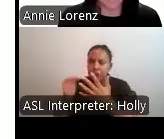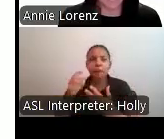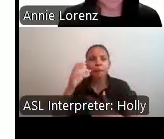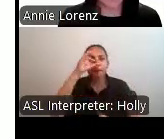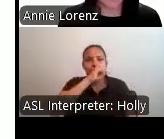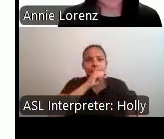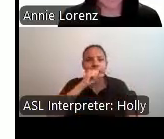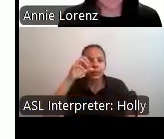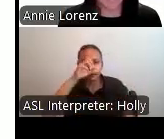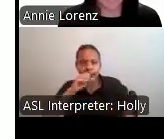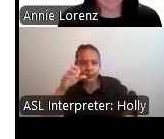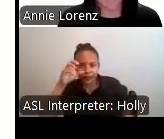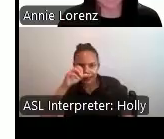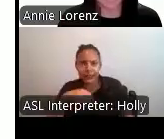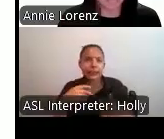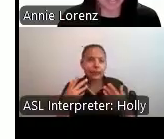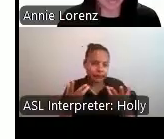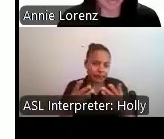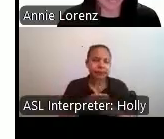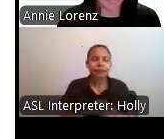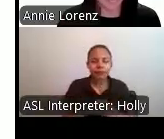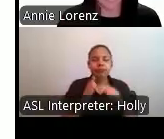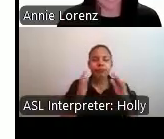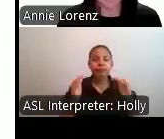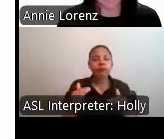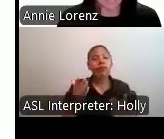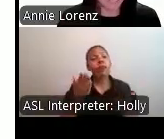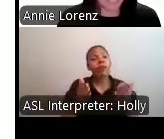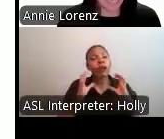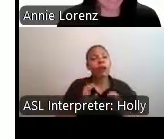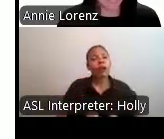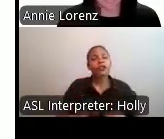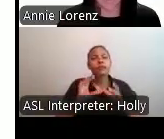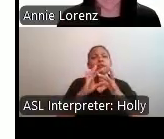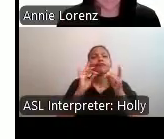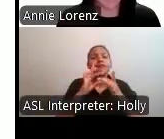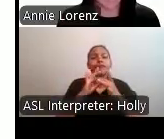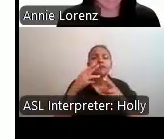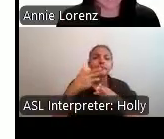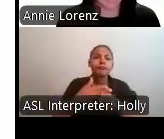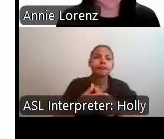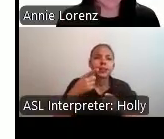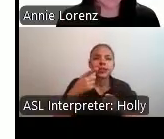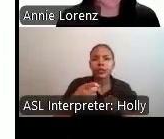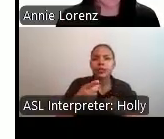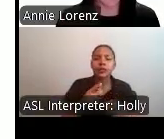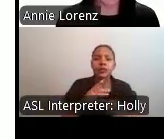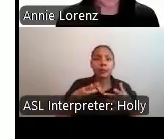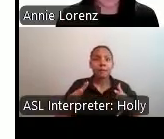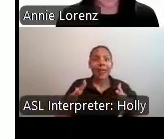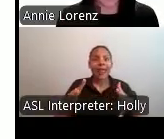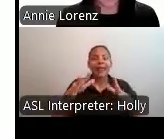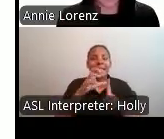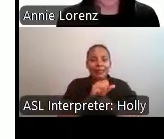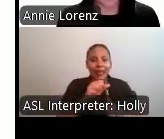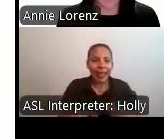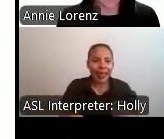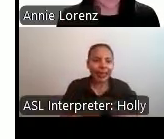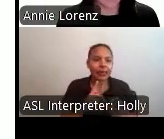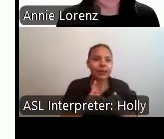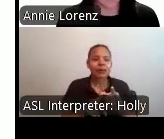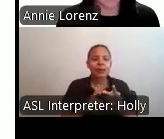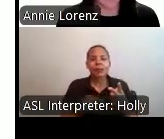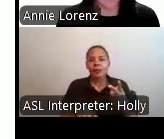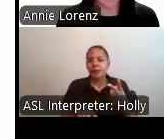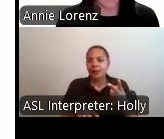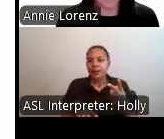a customer might bring up things like substance use, panic attacks, or ongoing depression. Partnering with local